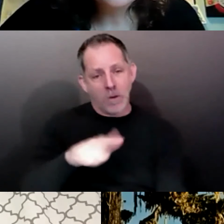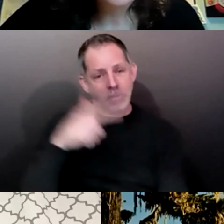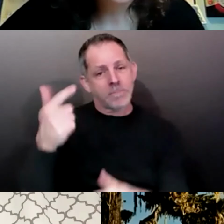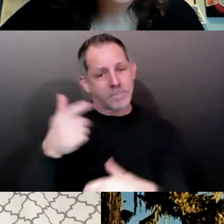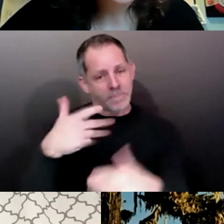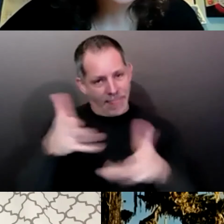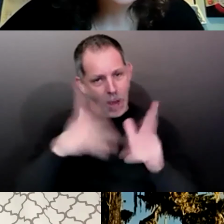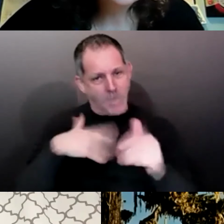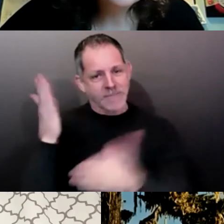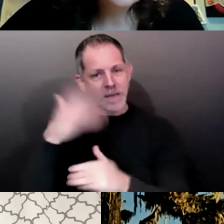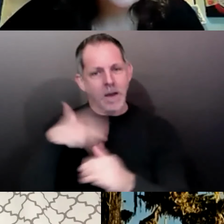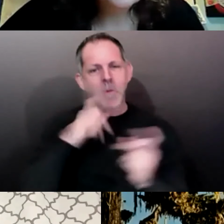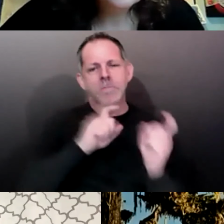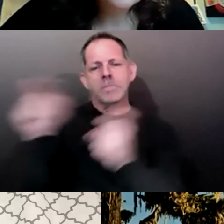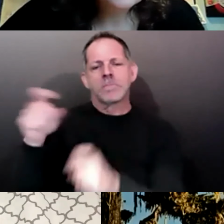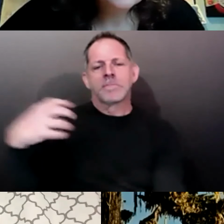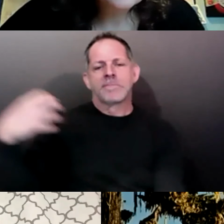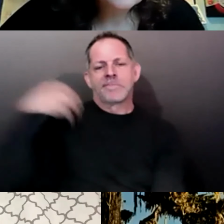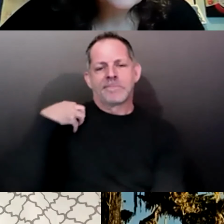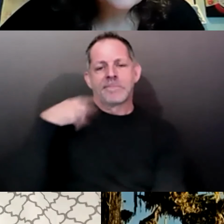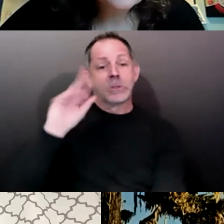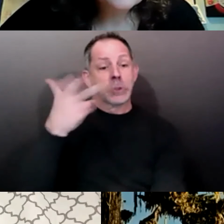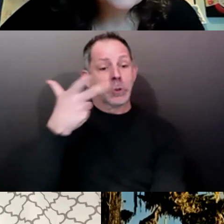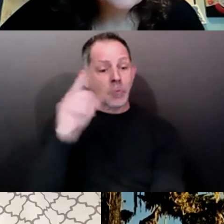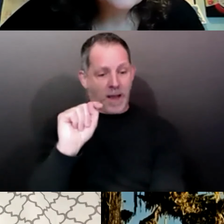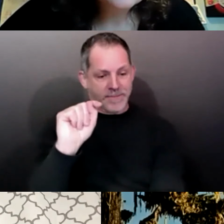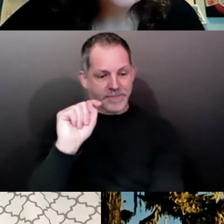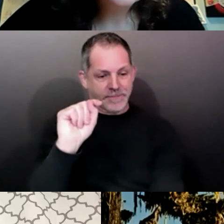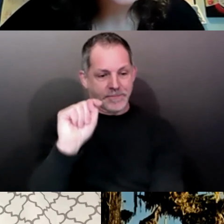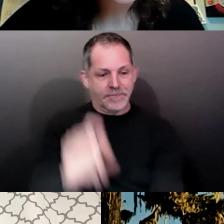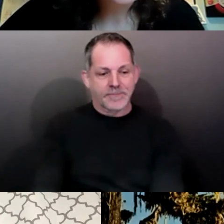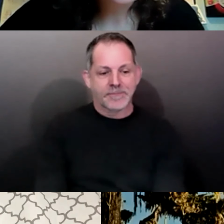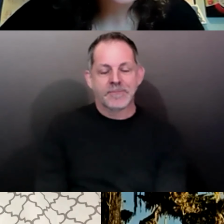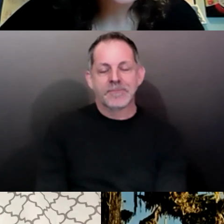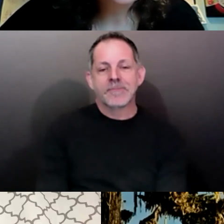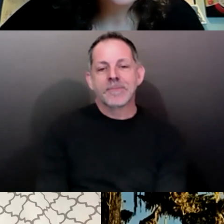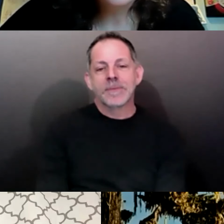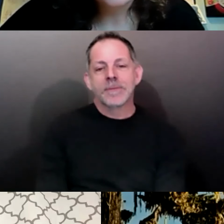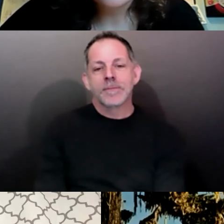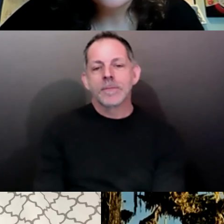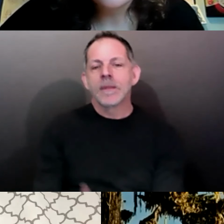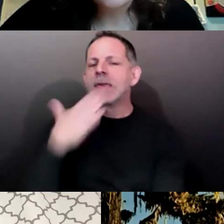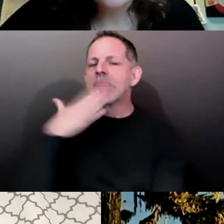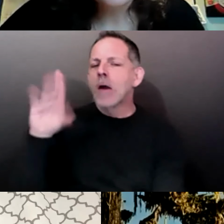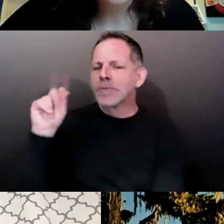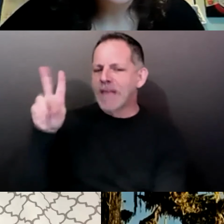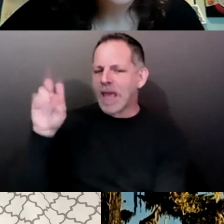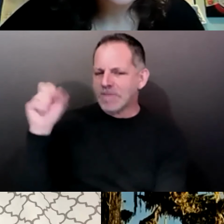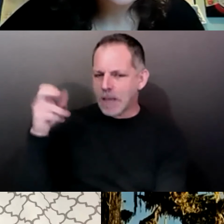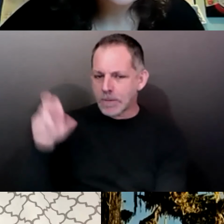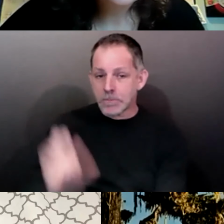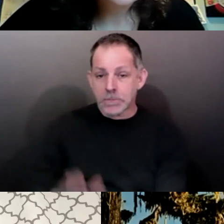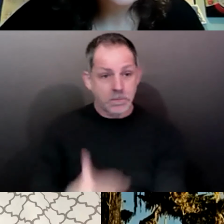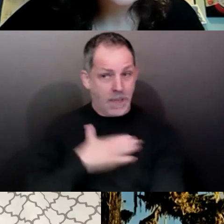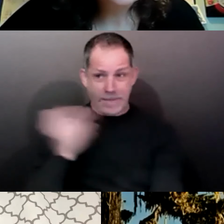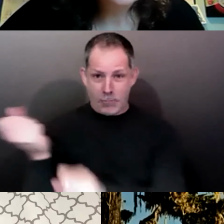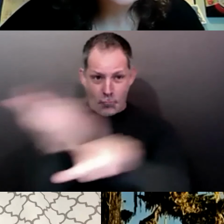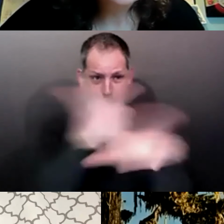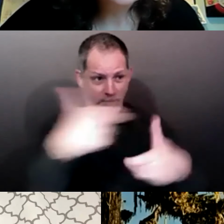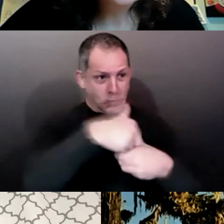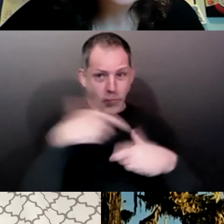Thank you, Executive Summers. So I really appreciate everybody joining us this afternoon. I was looking back and I